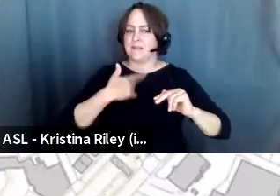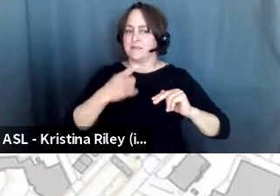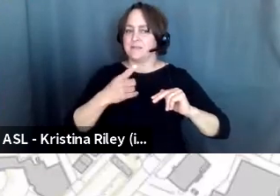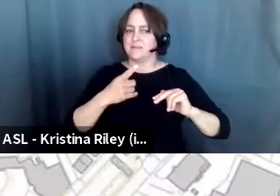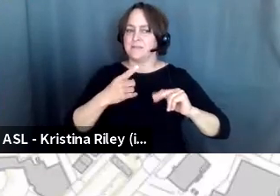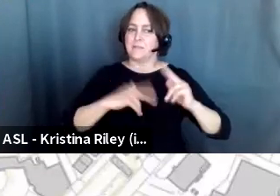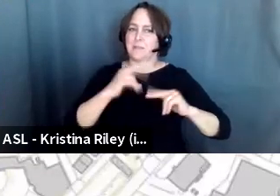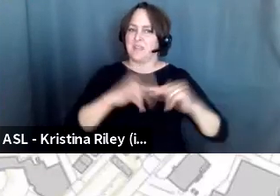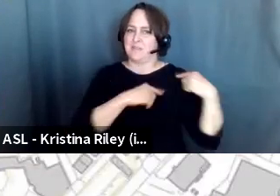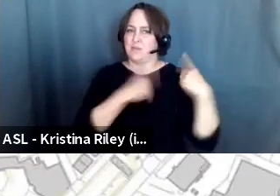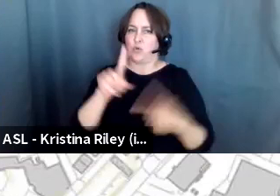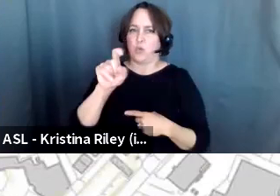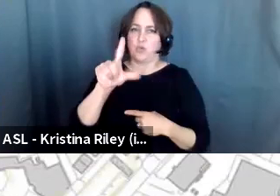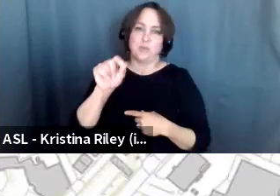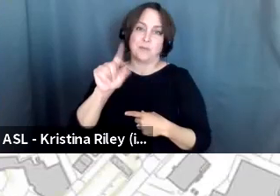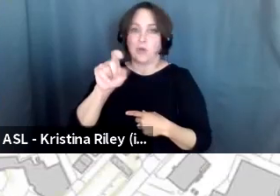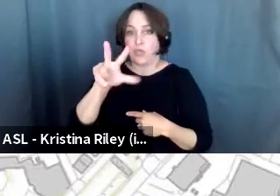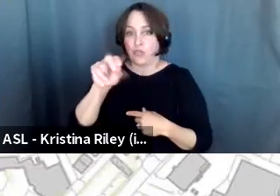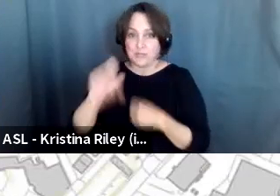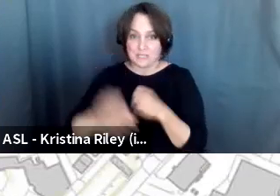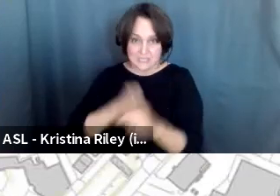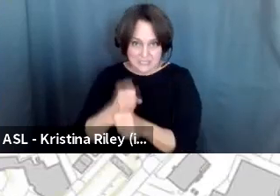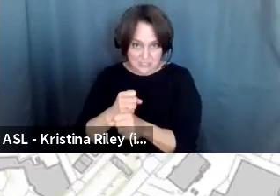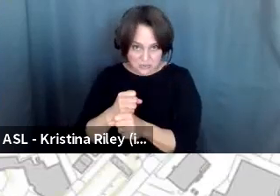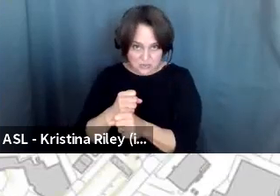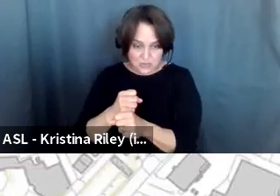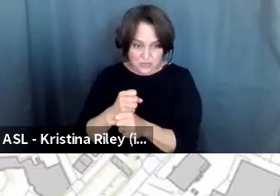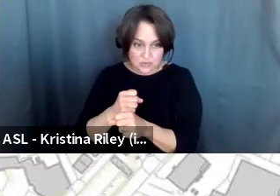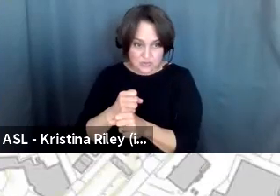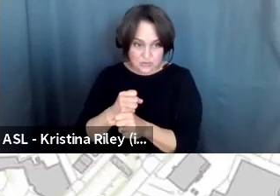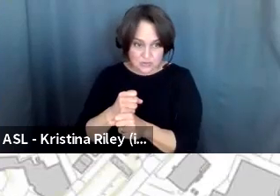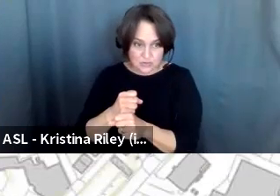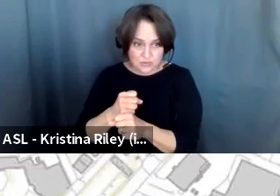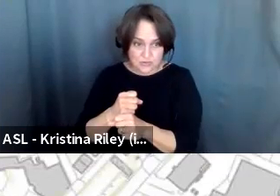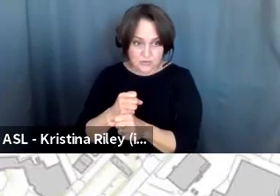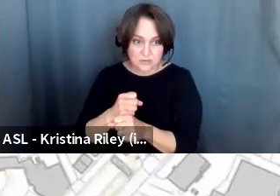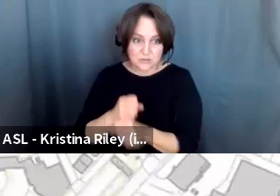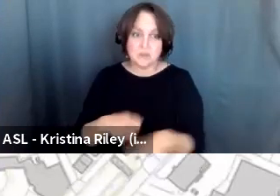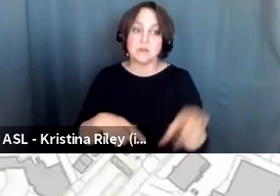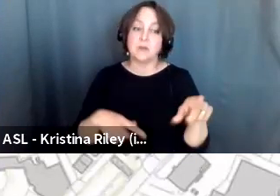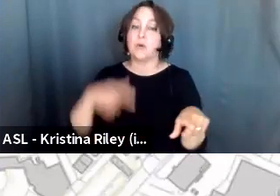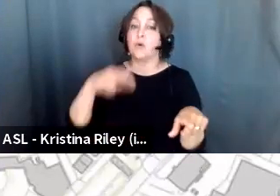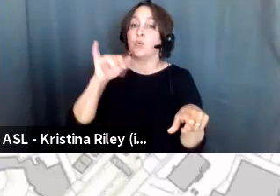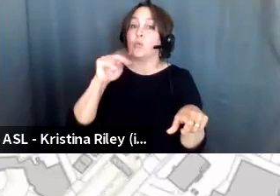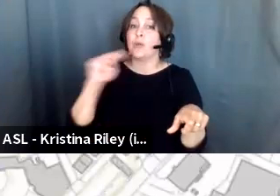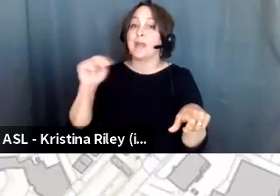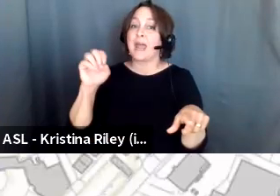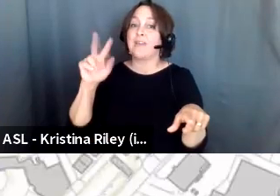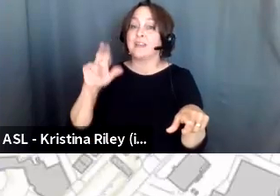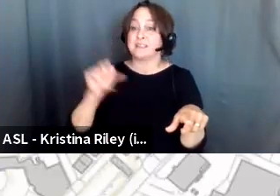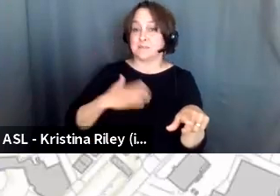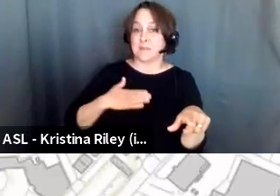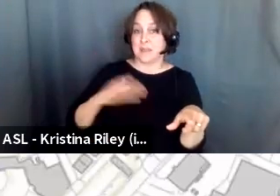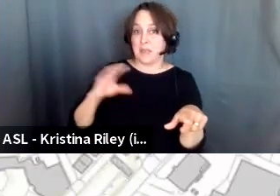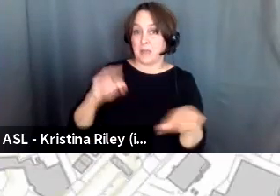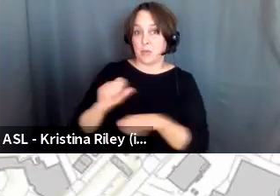120 years, 30 years. The building that Quinn Evans worked on was the Learning and